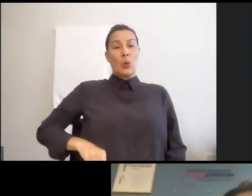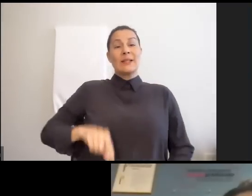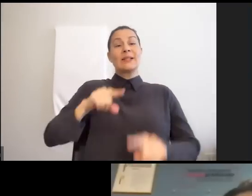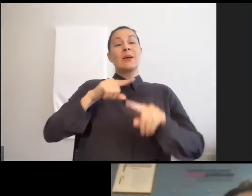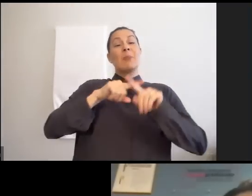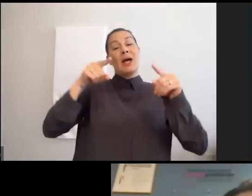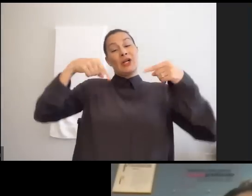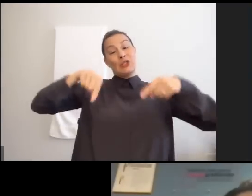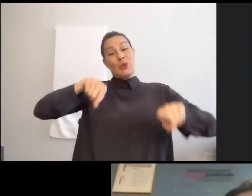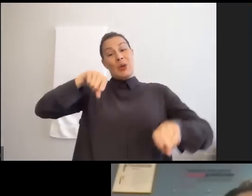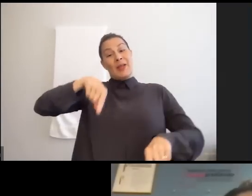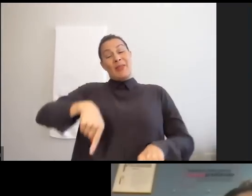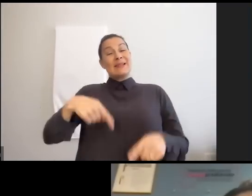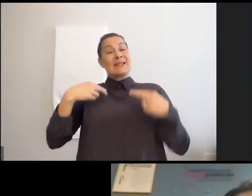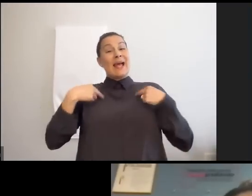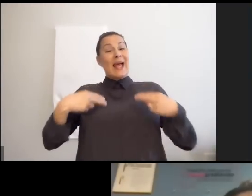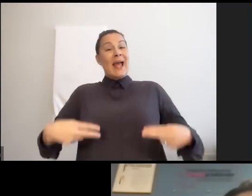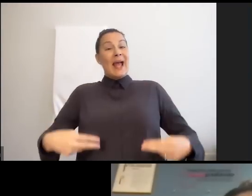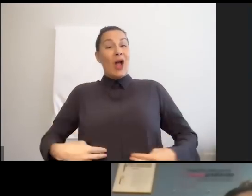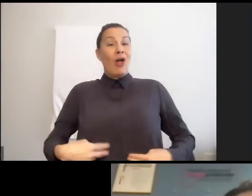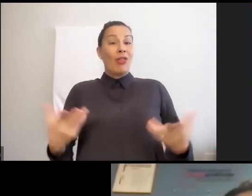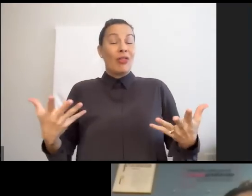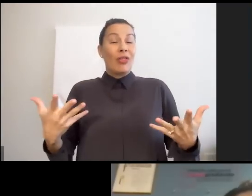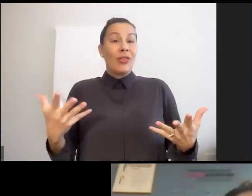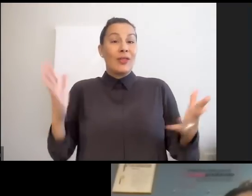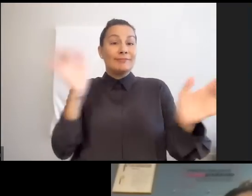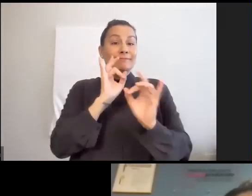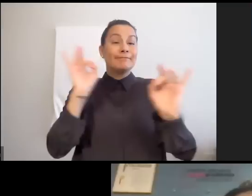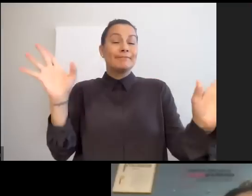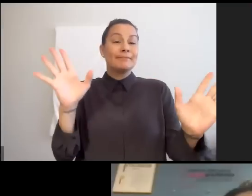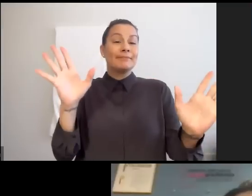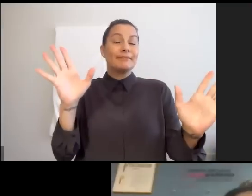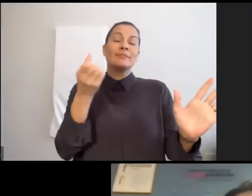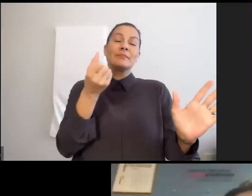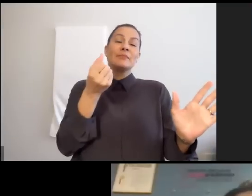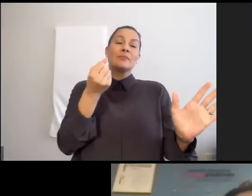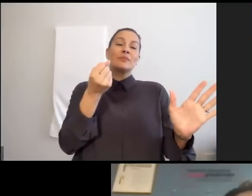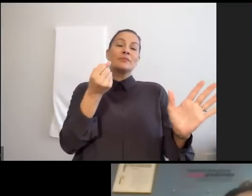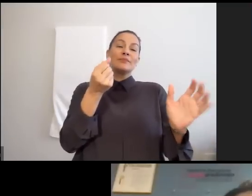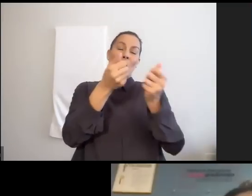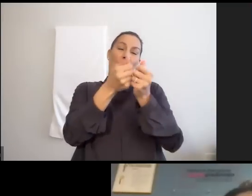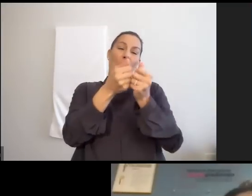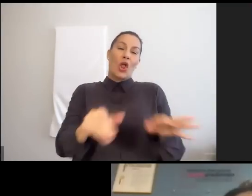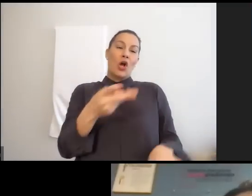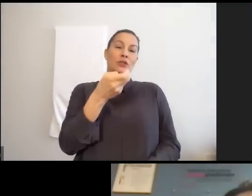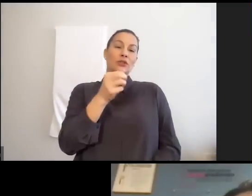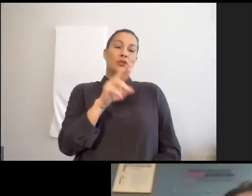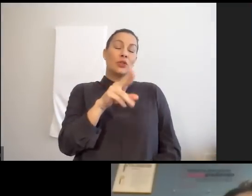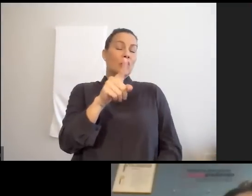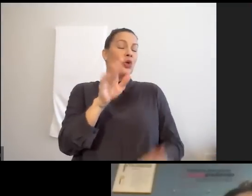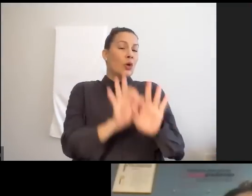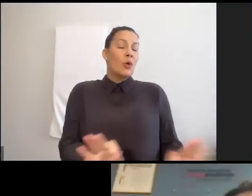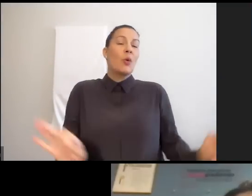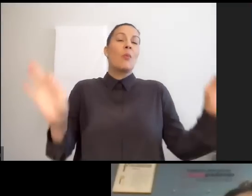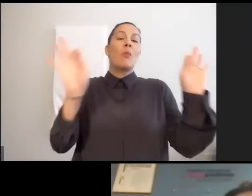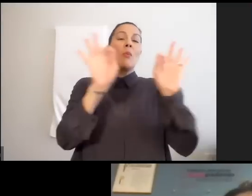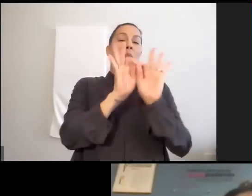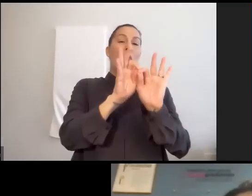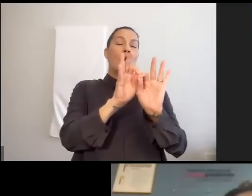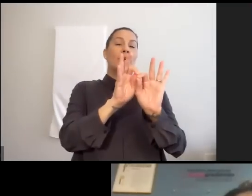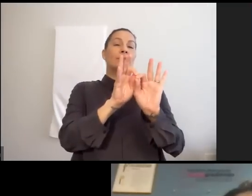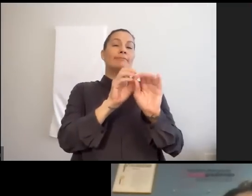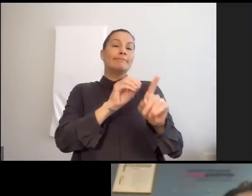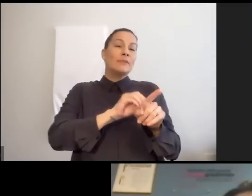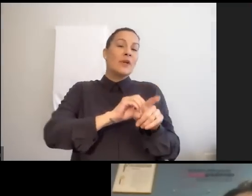crisis. And we would just like to mention how much of an important influence she was, specifically among the sex workers